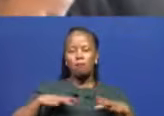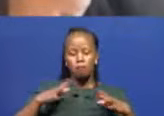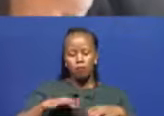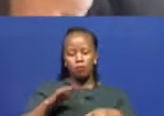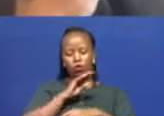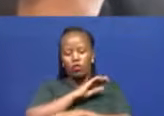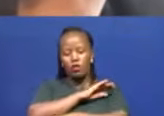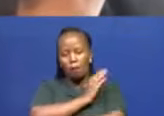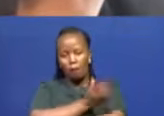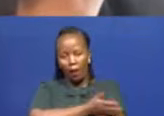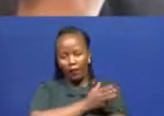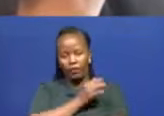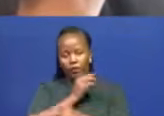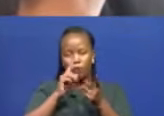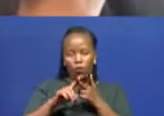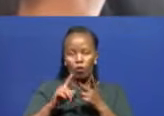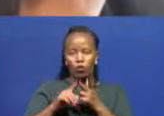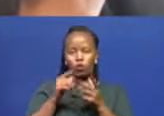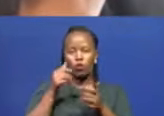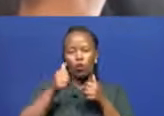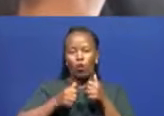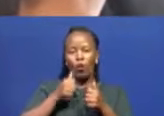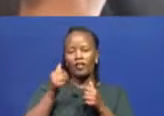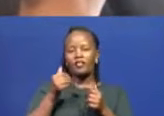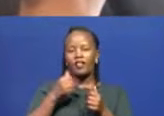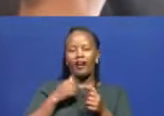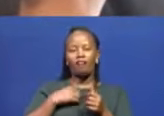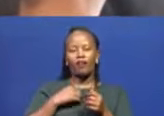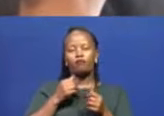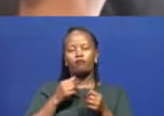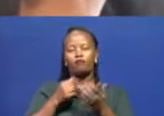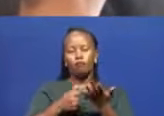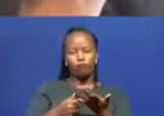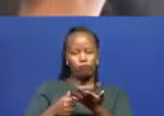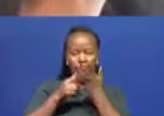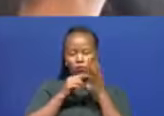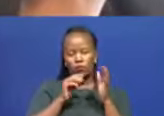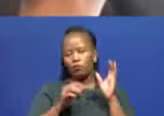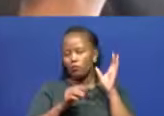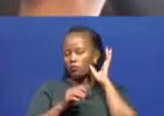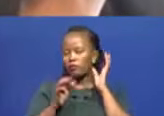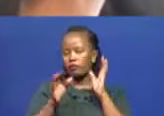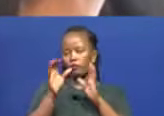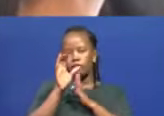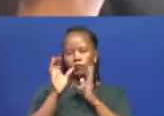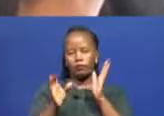and subsequently amount to violation of the Constitution.